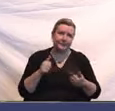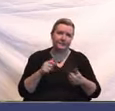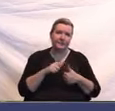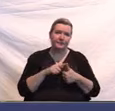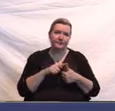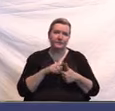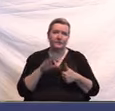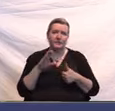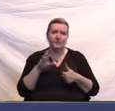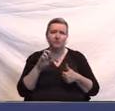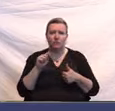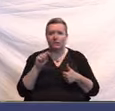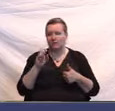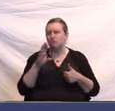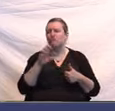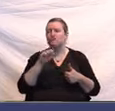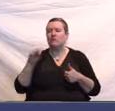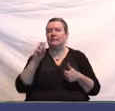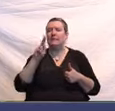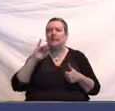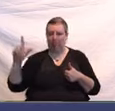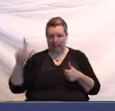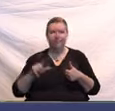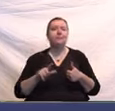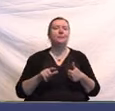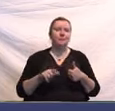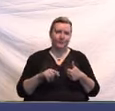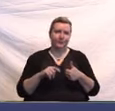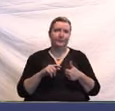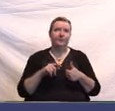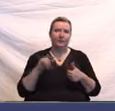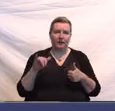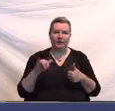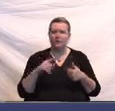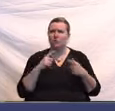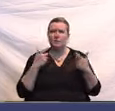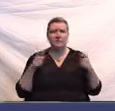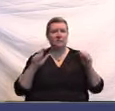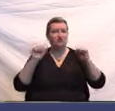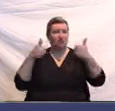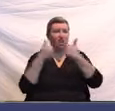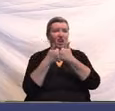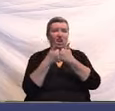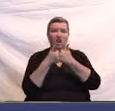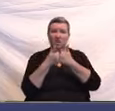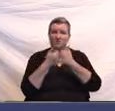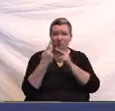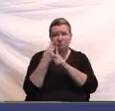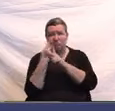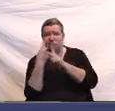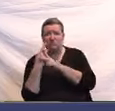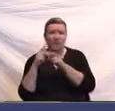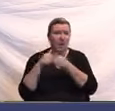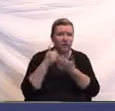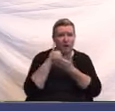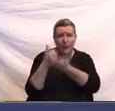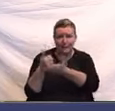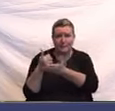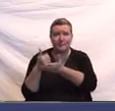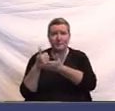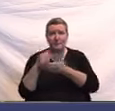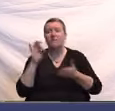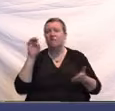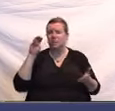talked about. It's probably one of the largest scale challenges, and we're trying to find creative solutions. FEMA will pay, Pat,